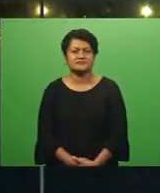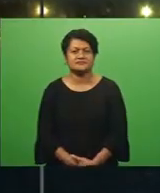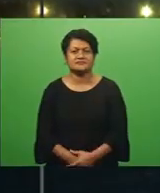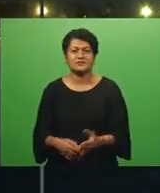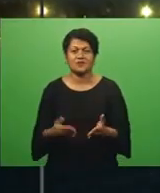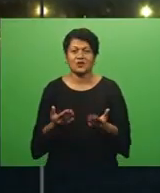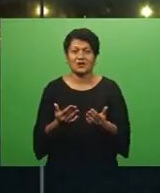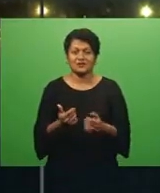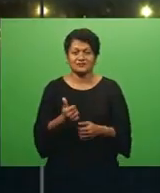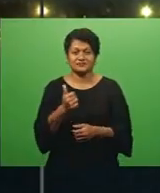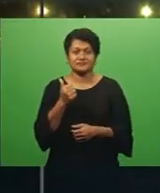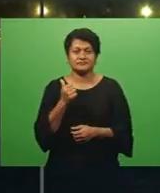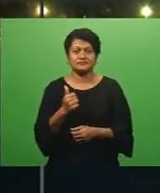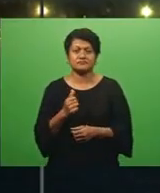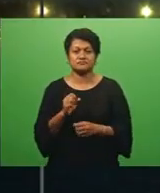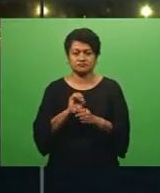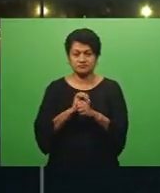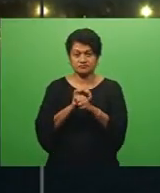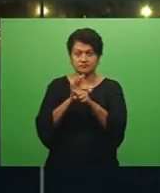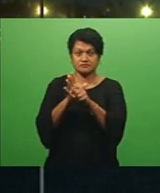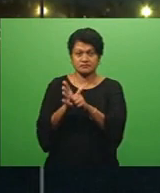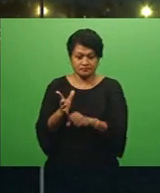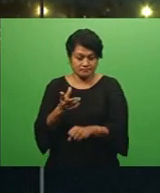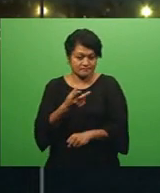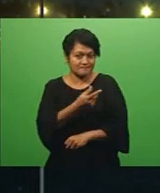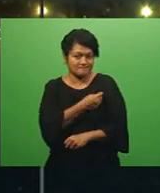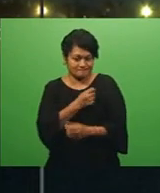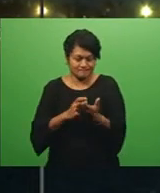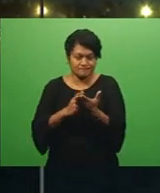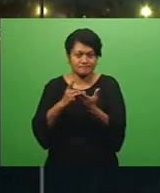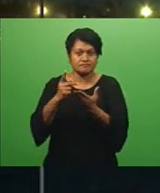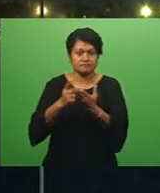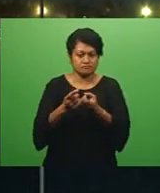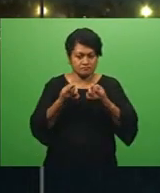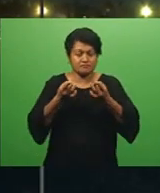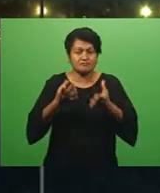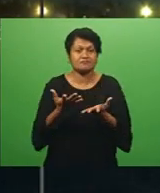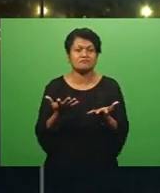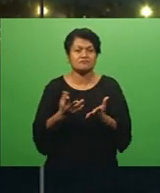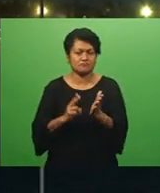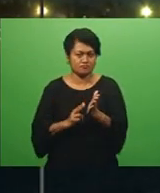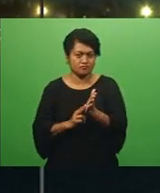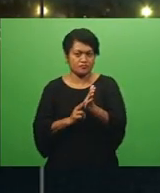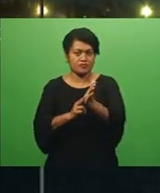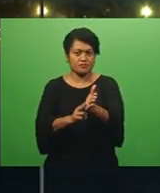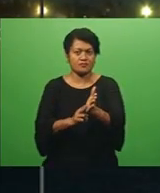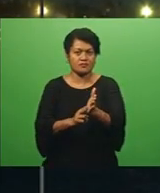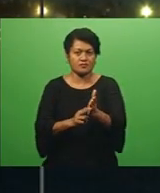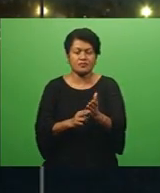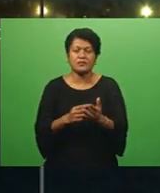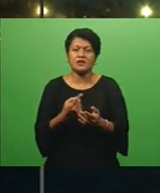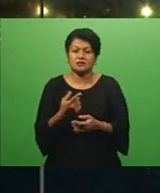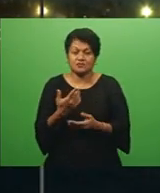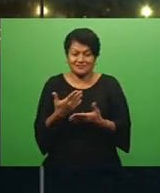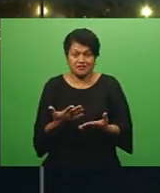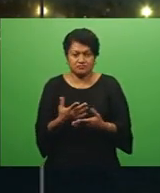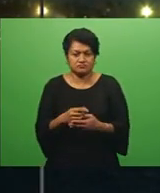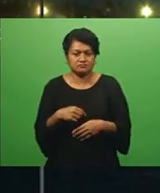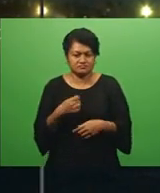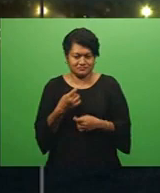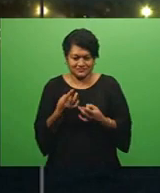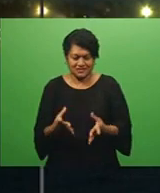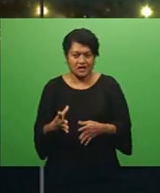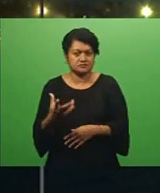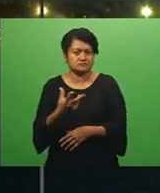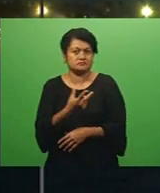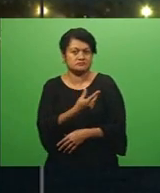Welcome back. The COVID-19 vaccination program started in the Northern Division today with frontline workers taking the AstraZeneca vaccine.